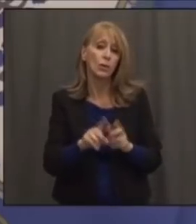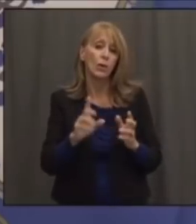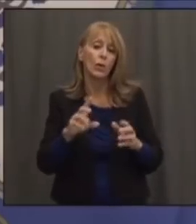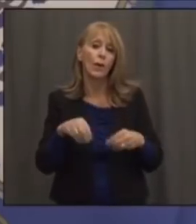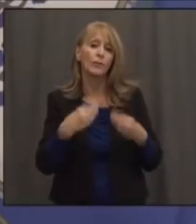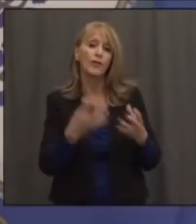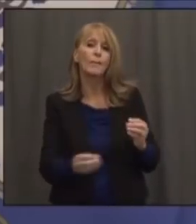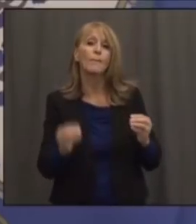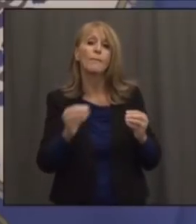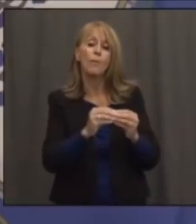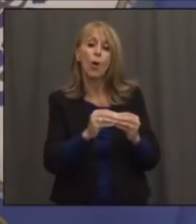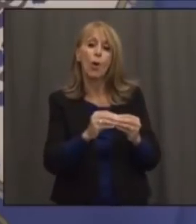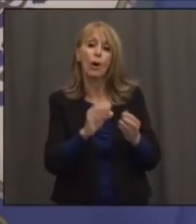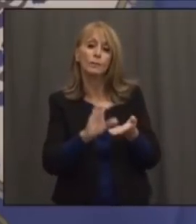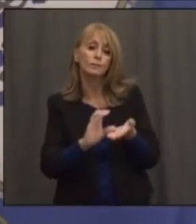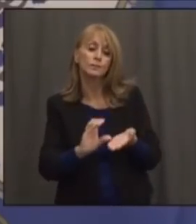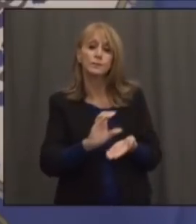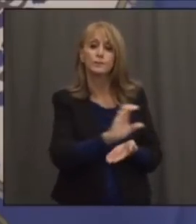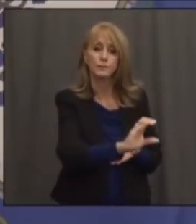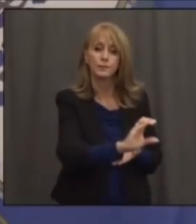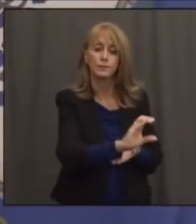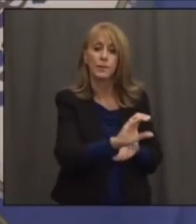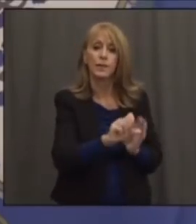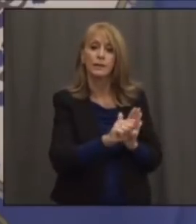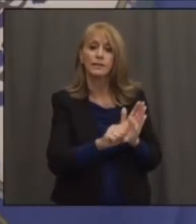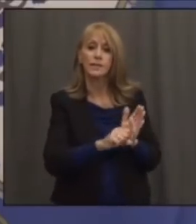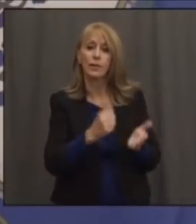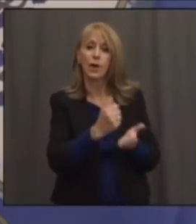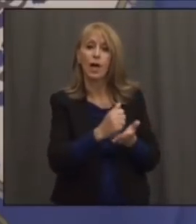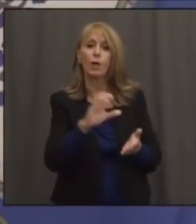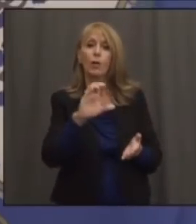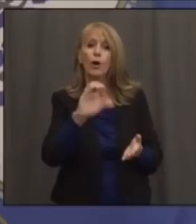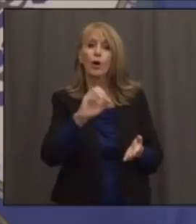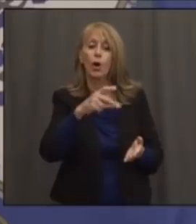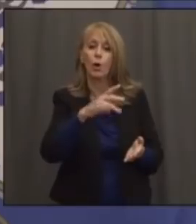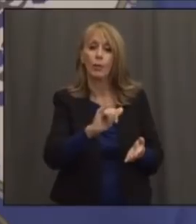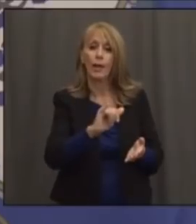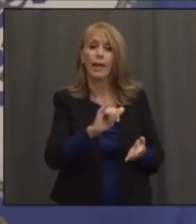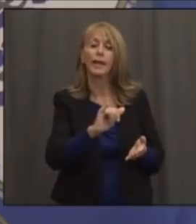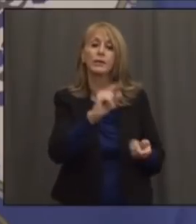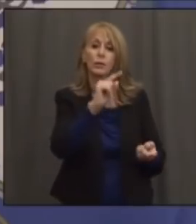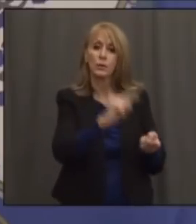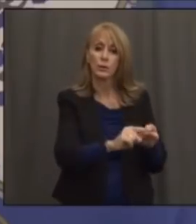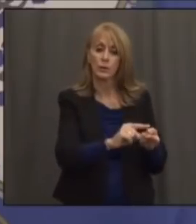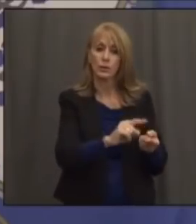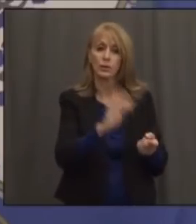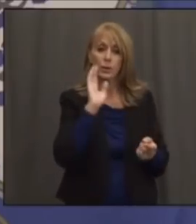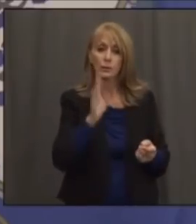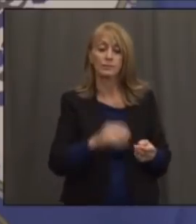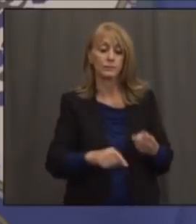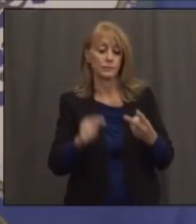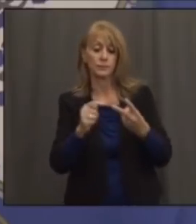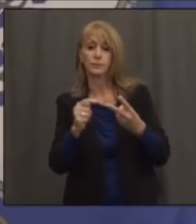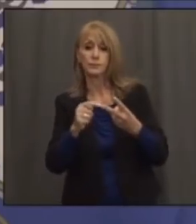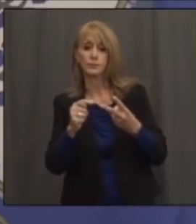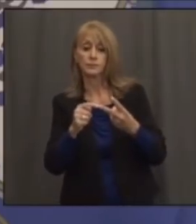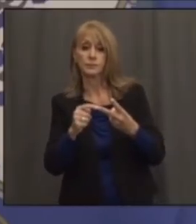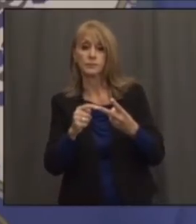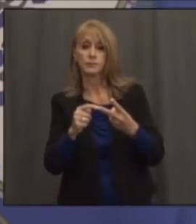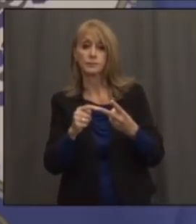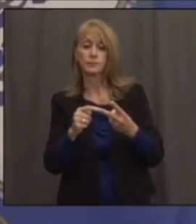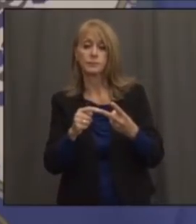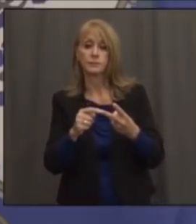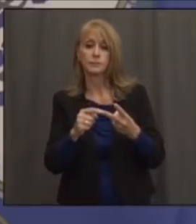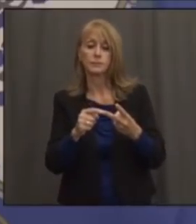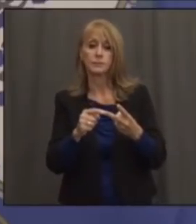supplement provided by the state that's going to reduce co-pays and deductibles quite a bit. And secondly, I'm really happy that